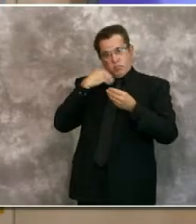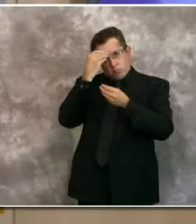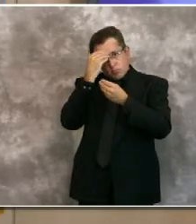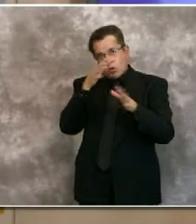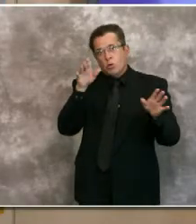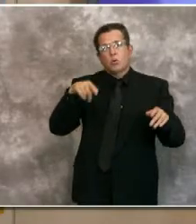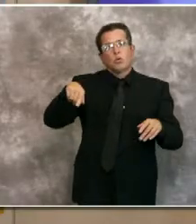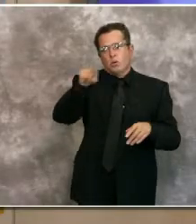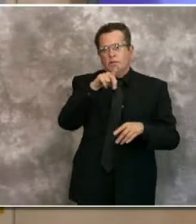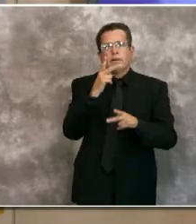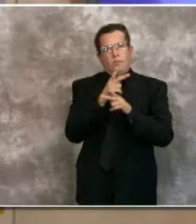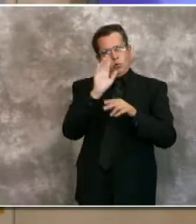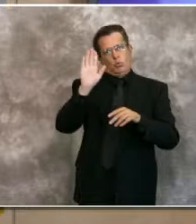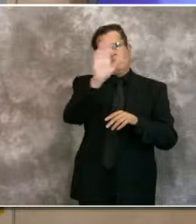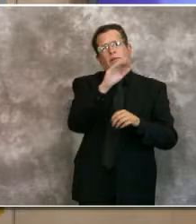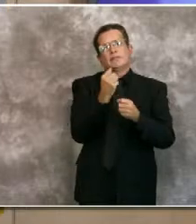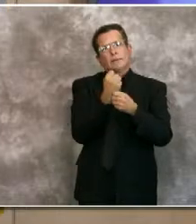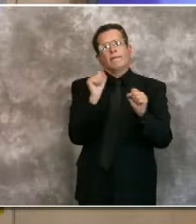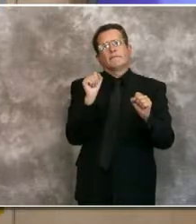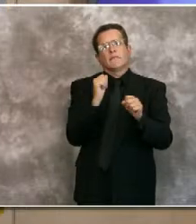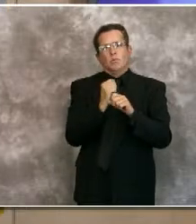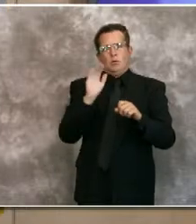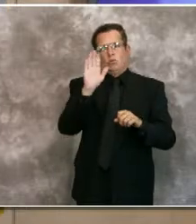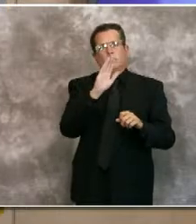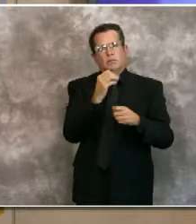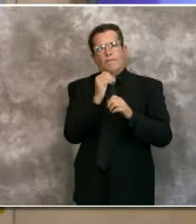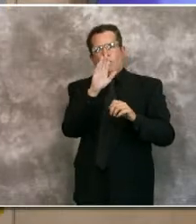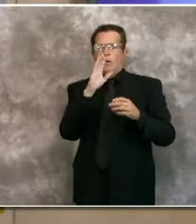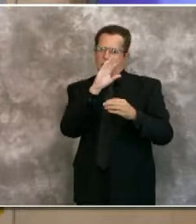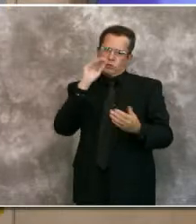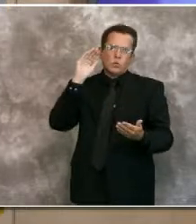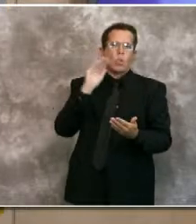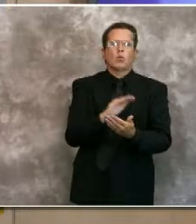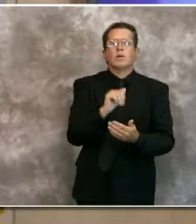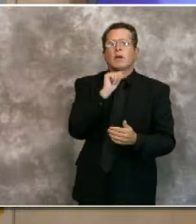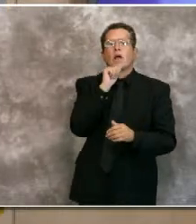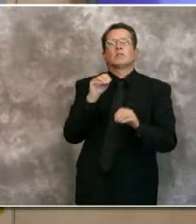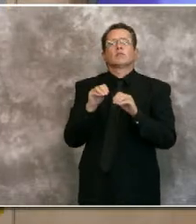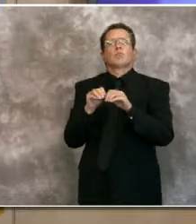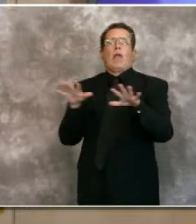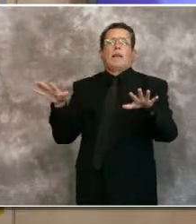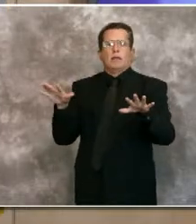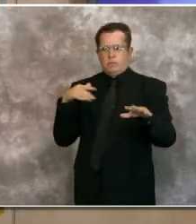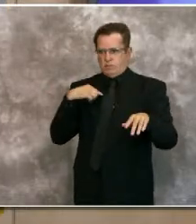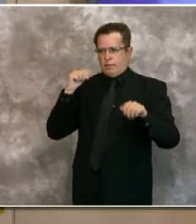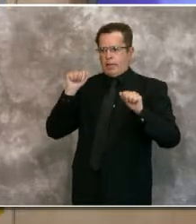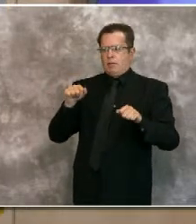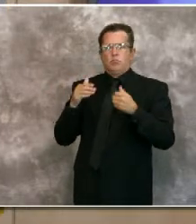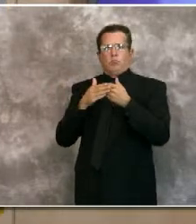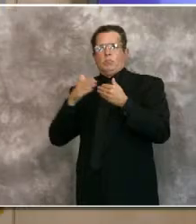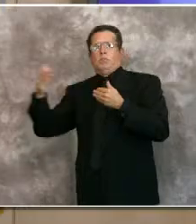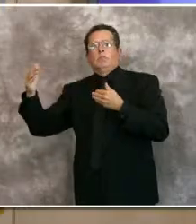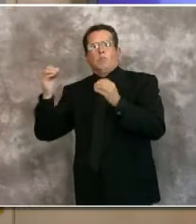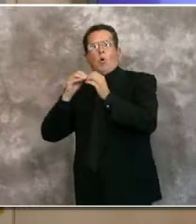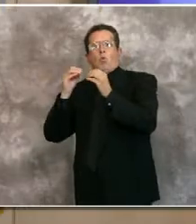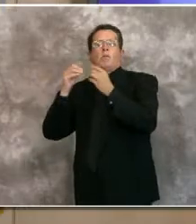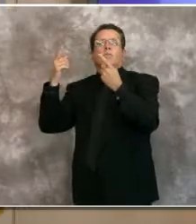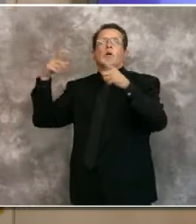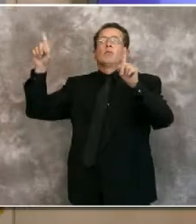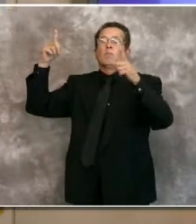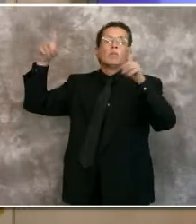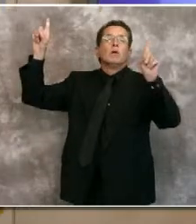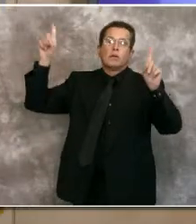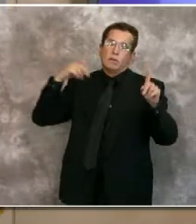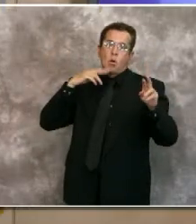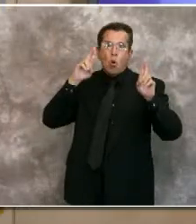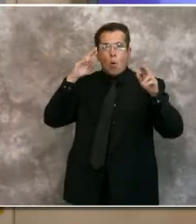to not only keep us safe and protect life, but slow the spread, which will allow us to continue moving forward. And we hope that we can